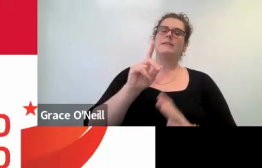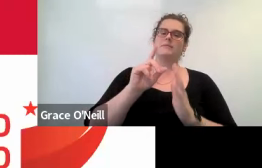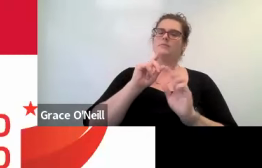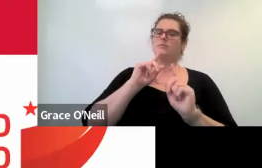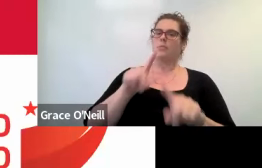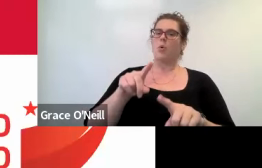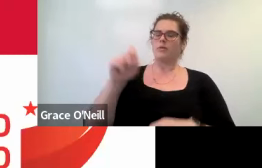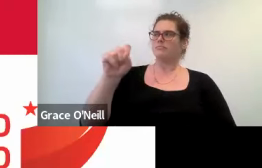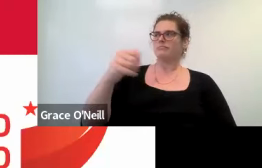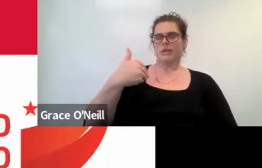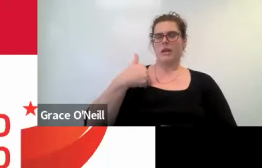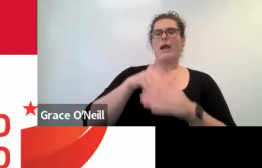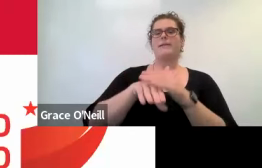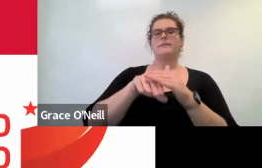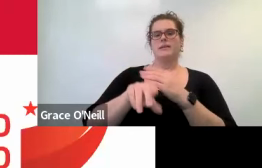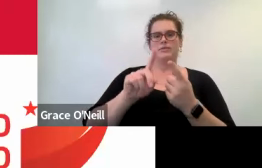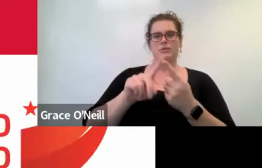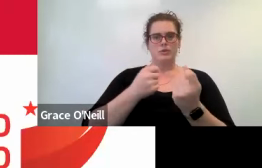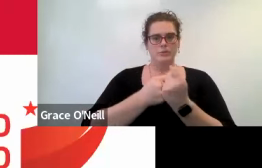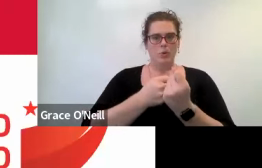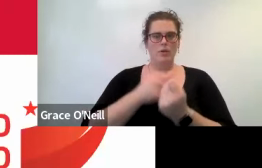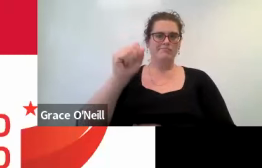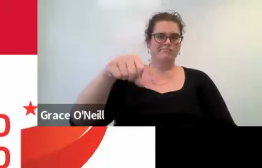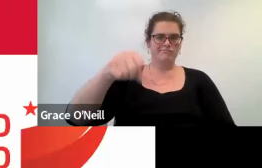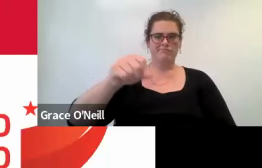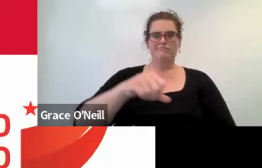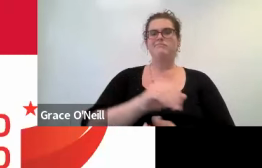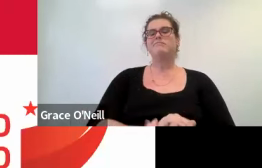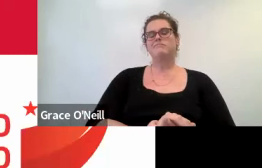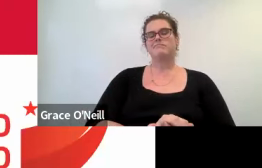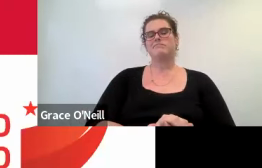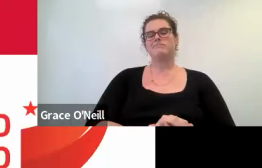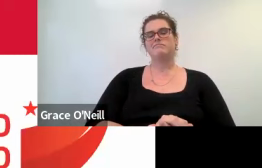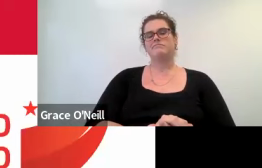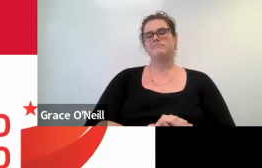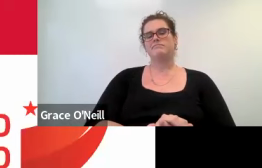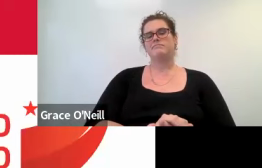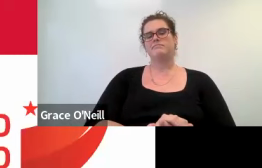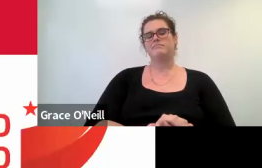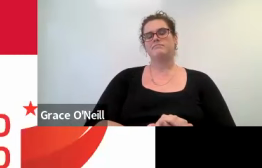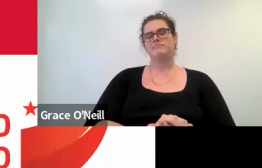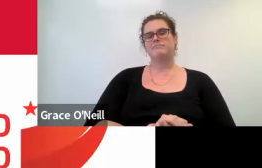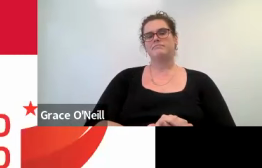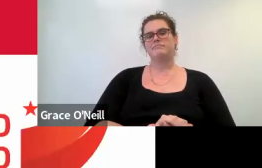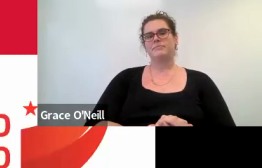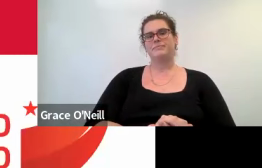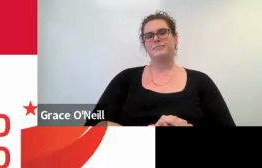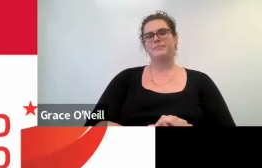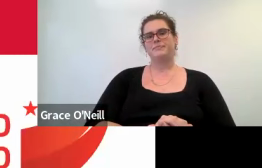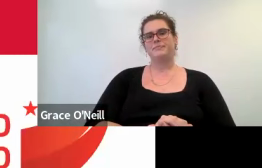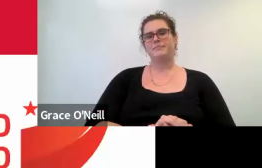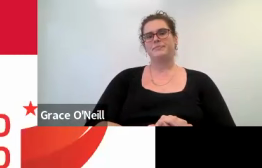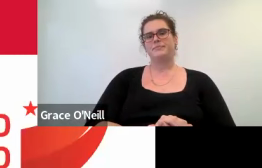to emotional support needs at the time. Next slide. Since the